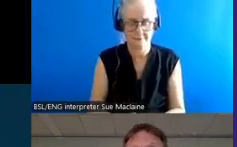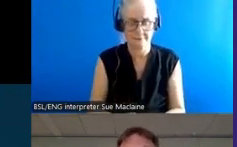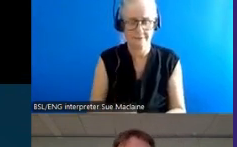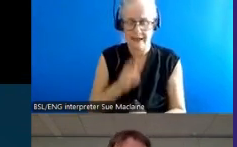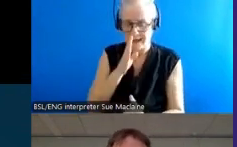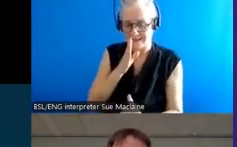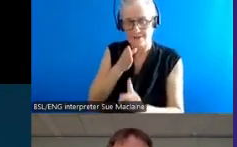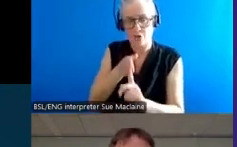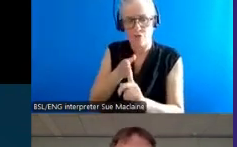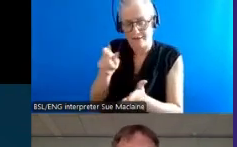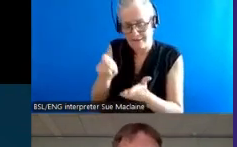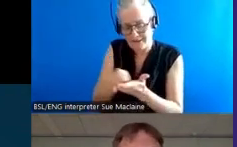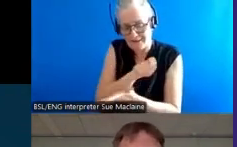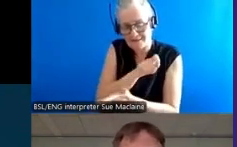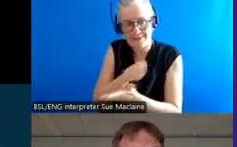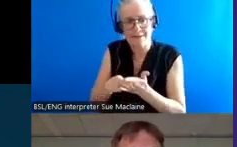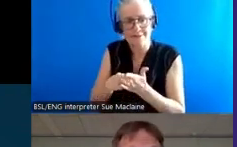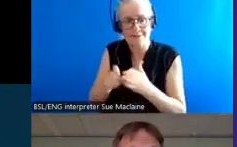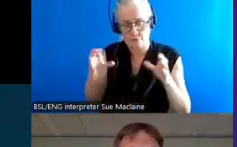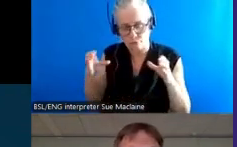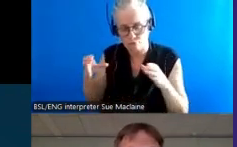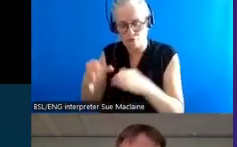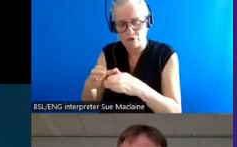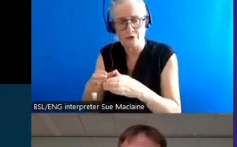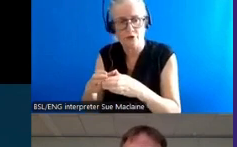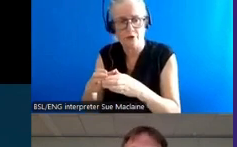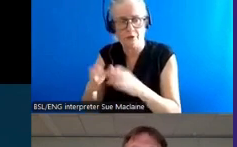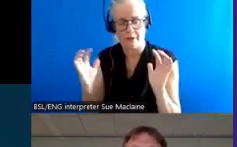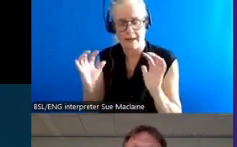these directly elected regional assemblies would have had cultural powers.